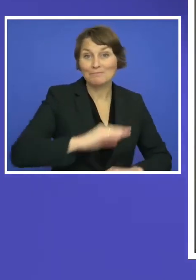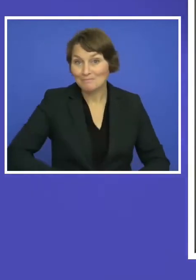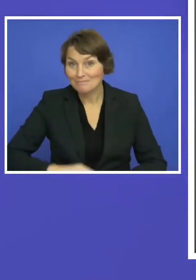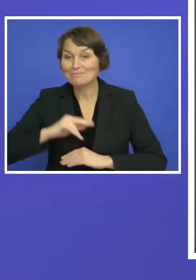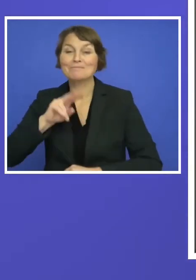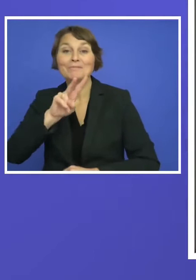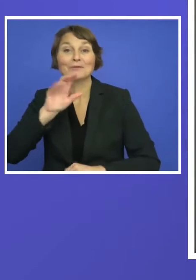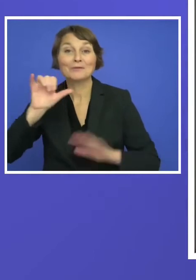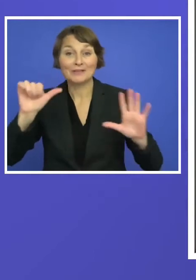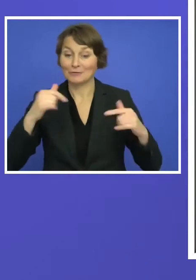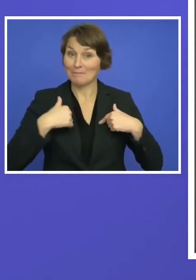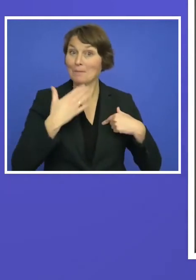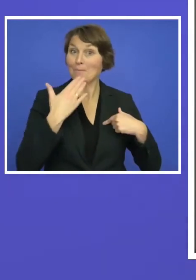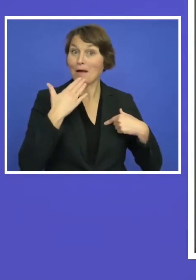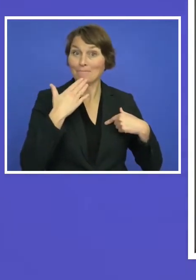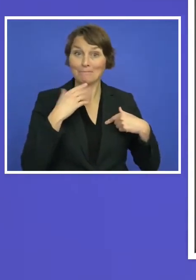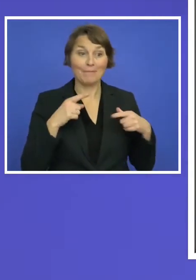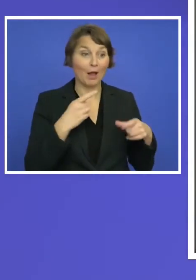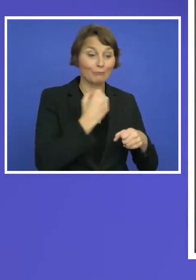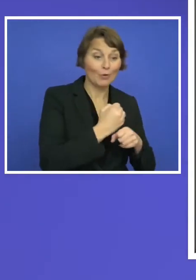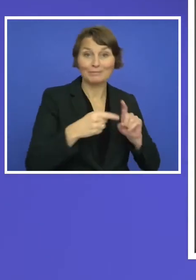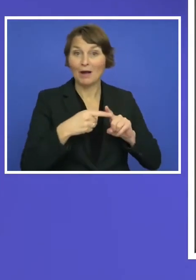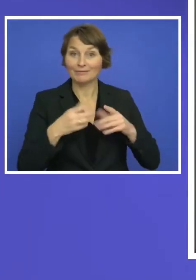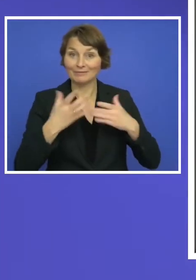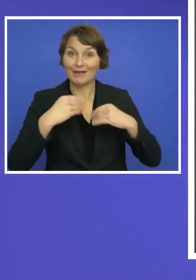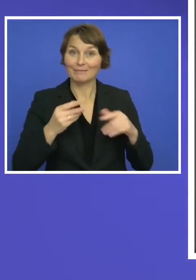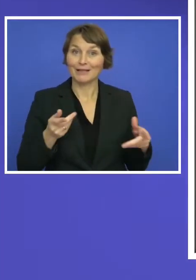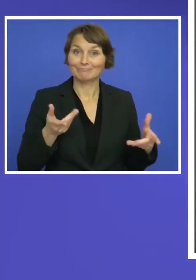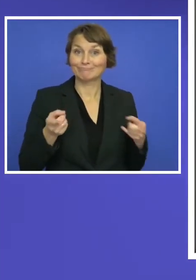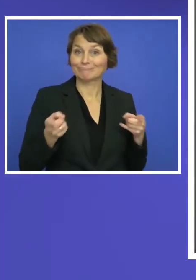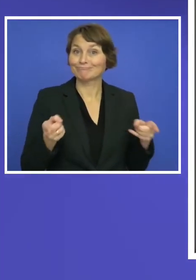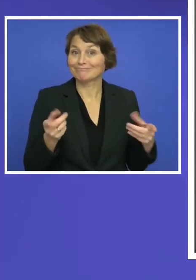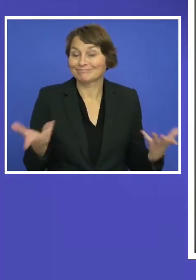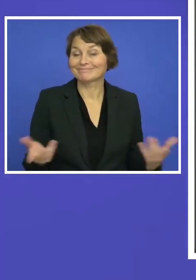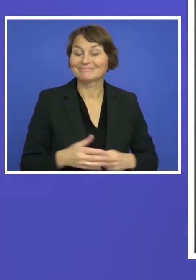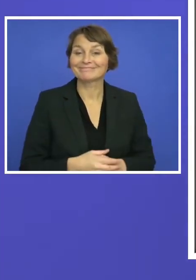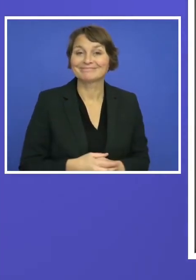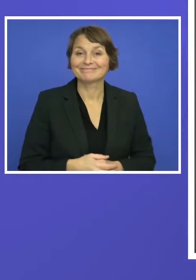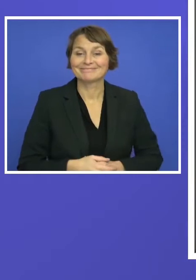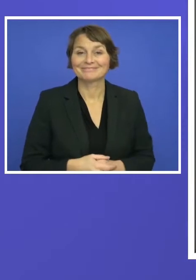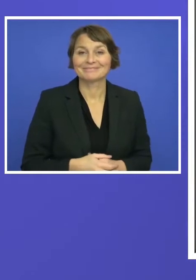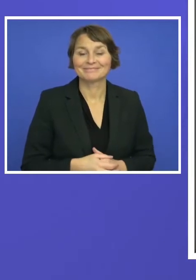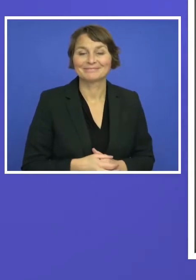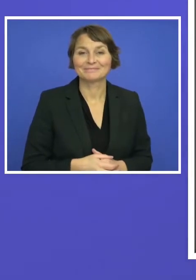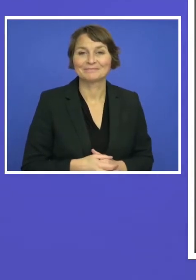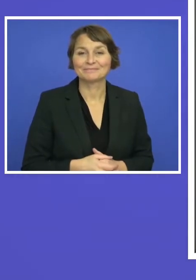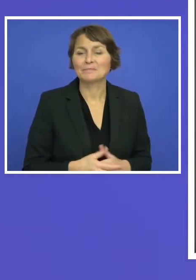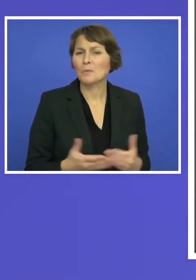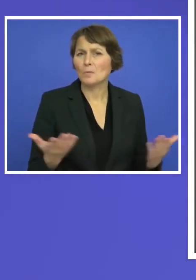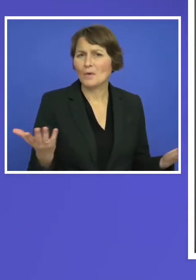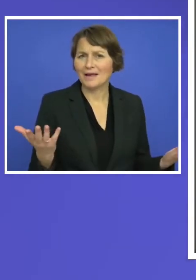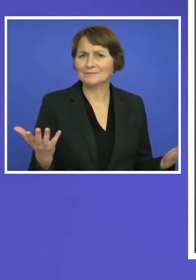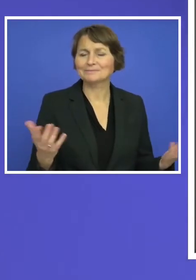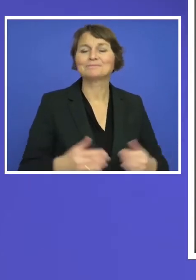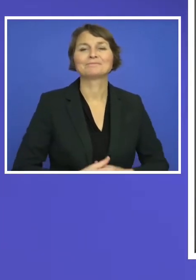also to then build my career. And one reason for that is that we have